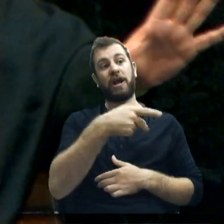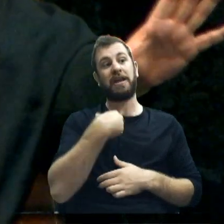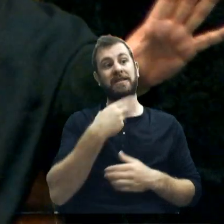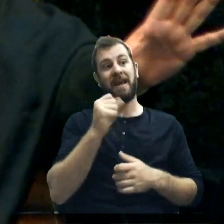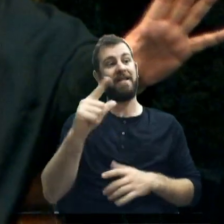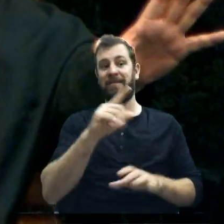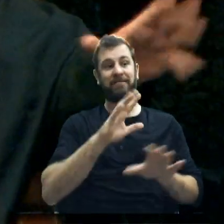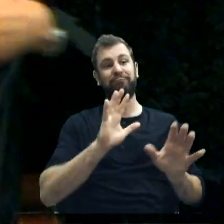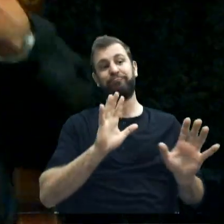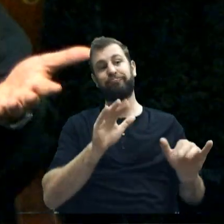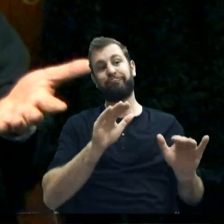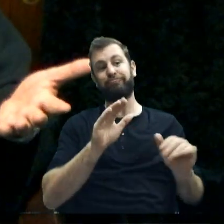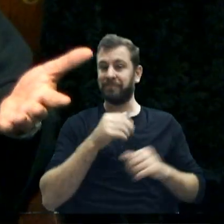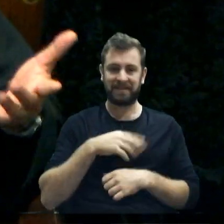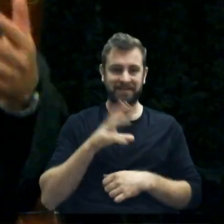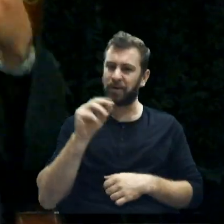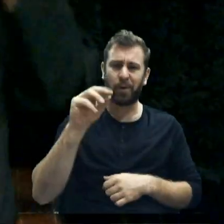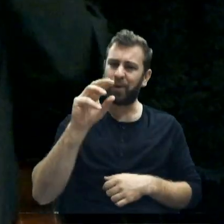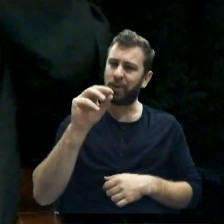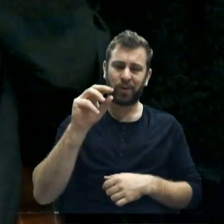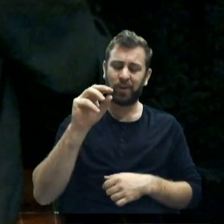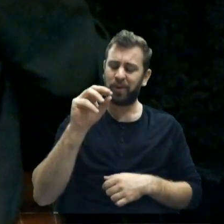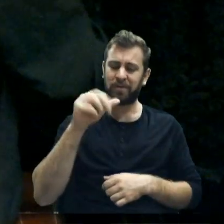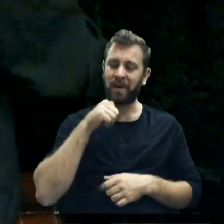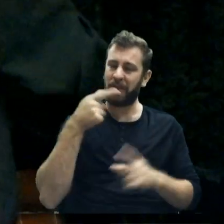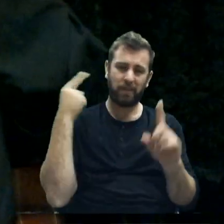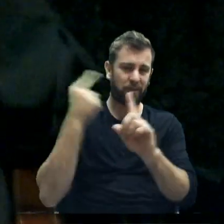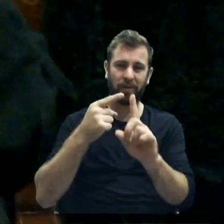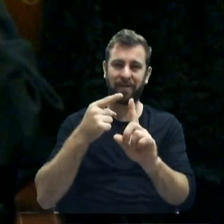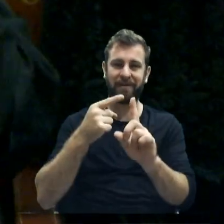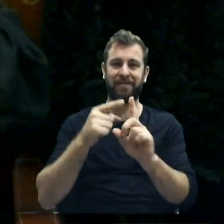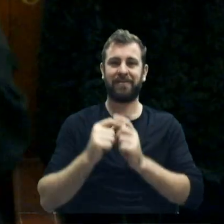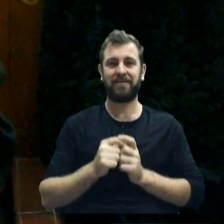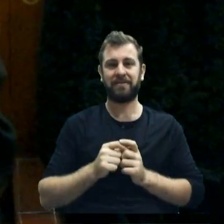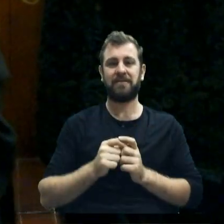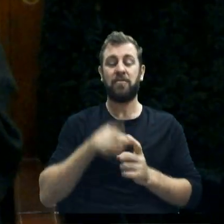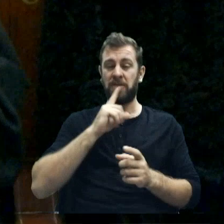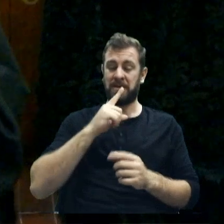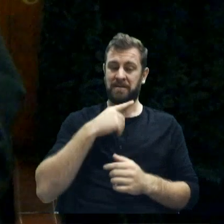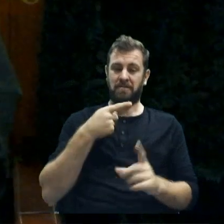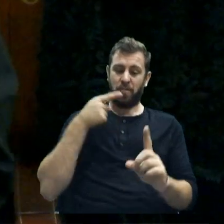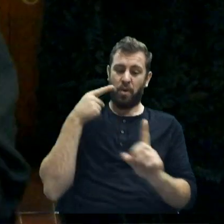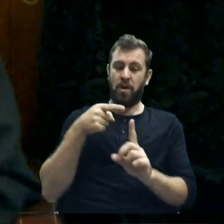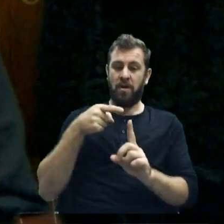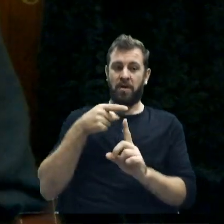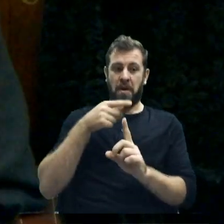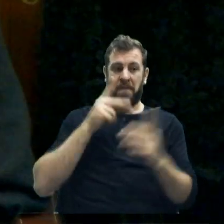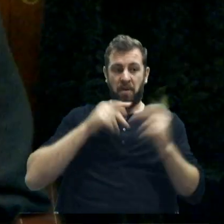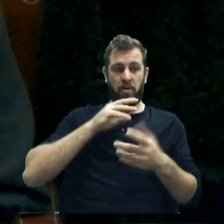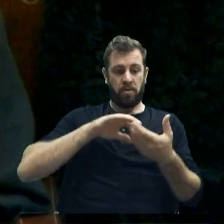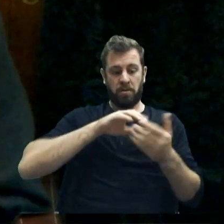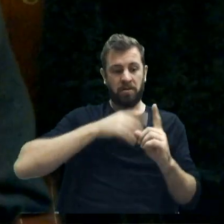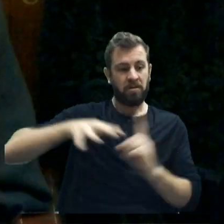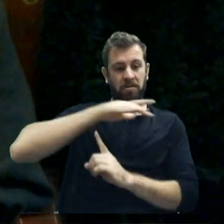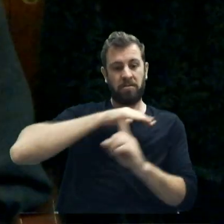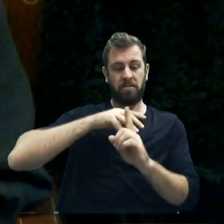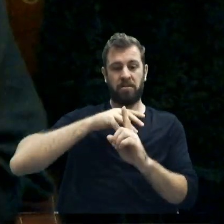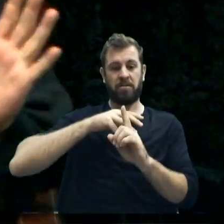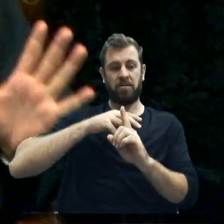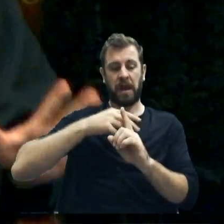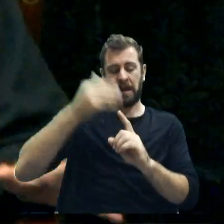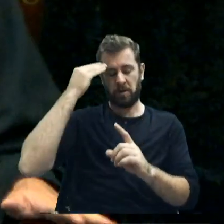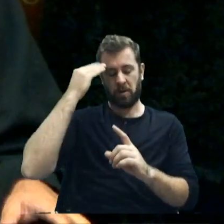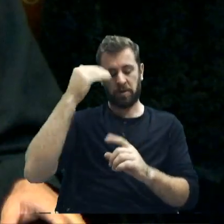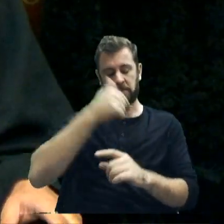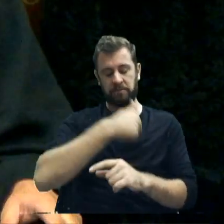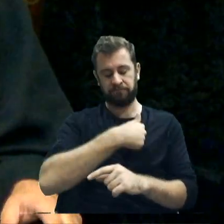I'm saying. There's a way to do it, but first make it in your mind that who I'm around, I know in the heart of my hearts, these guys are